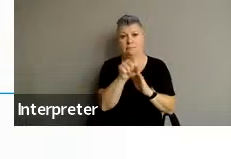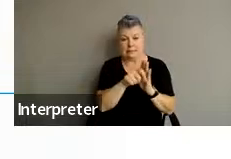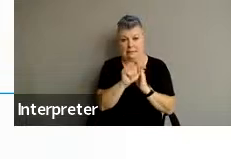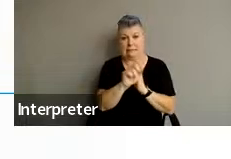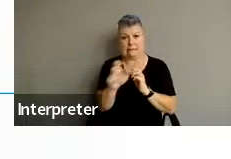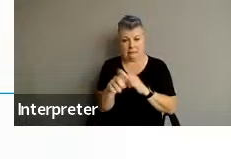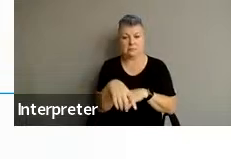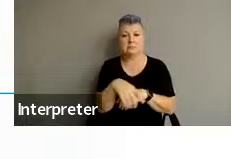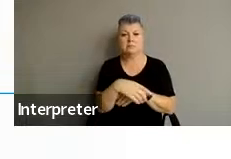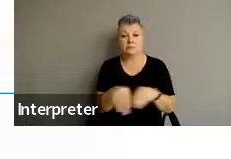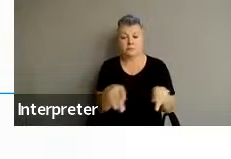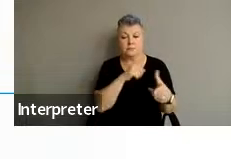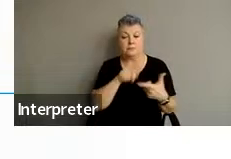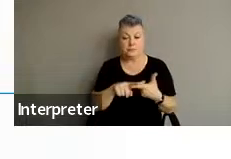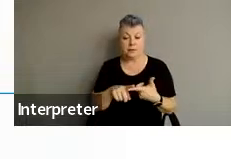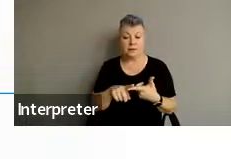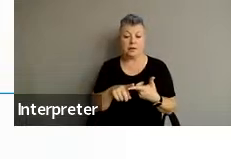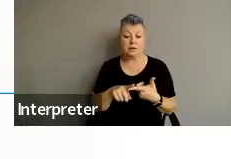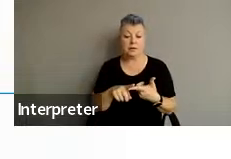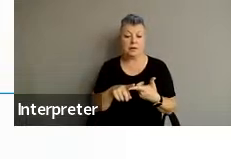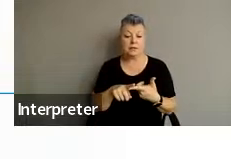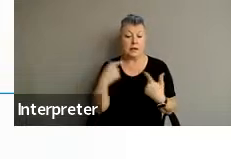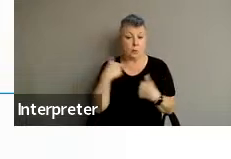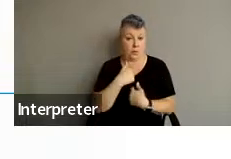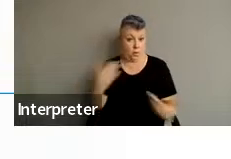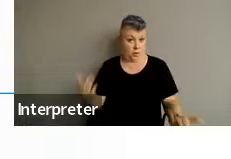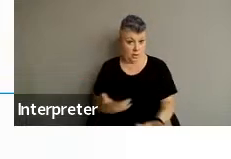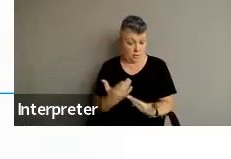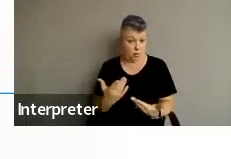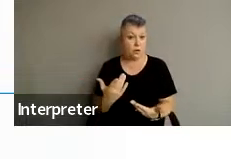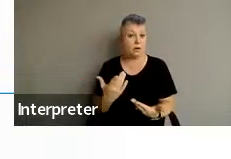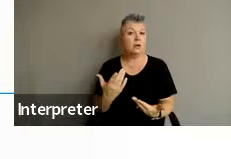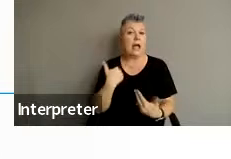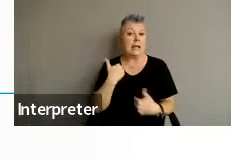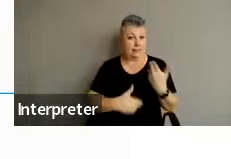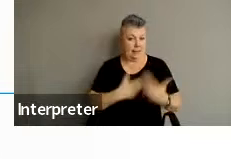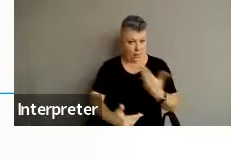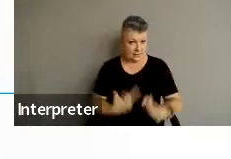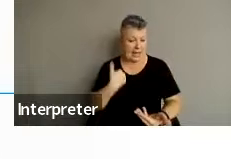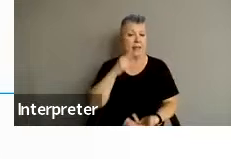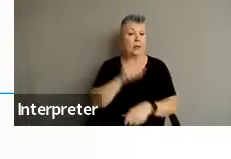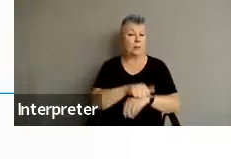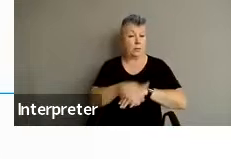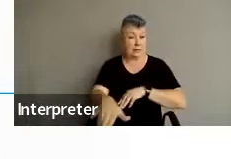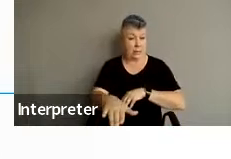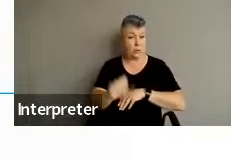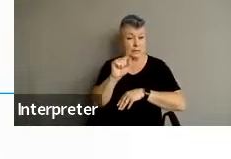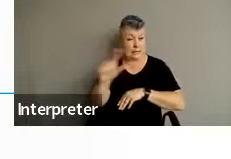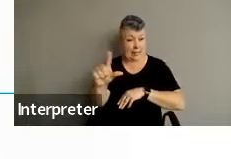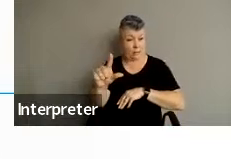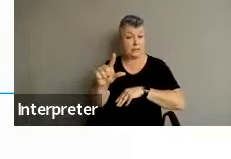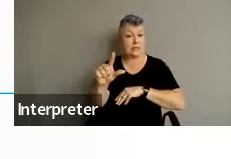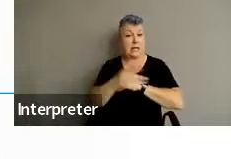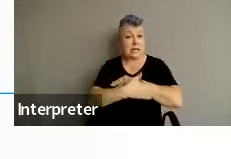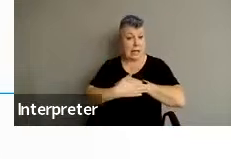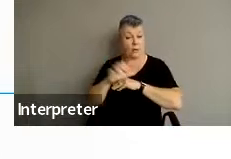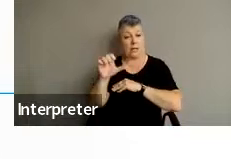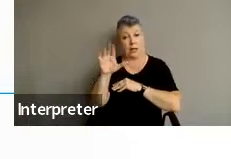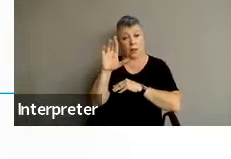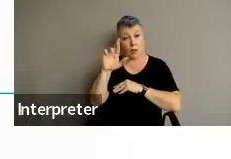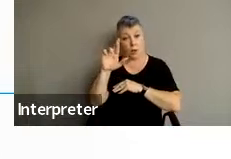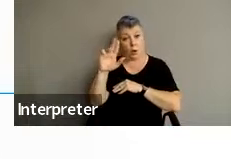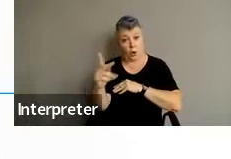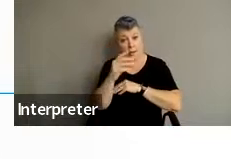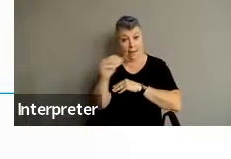here tonight. Then we will submit our tax rate to the St. Louis County Clerk as well as the Jefferson County Clerk because we have